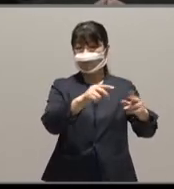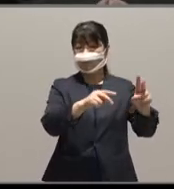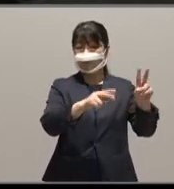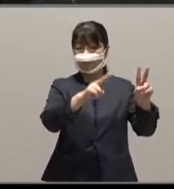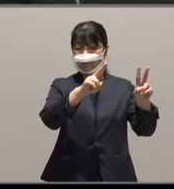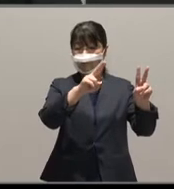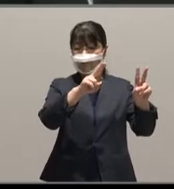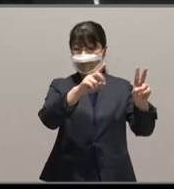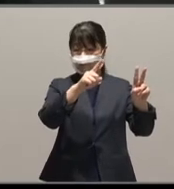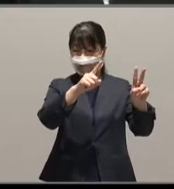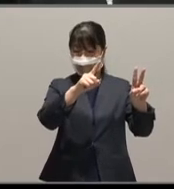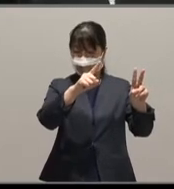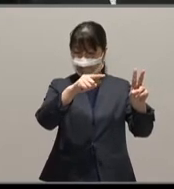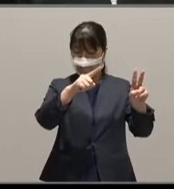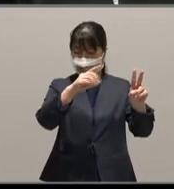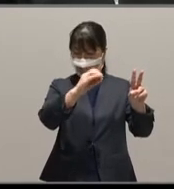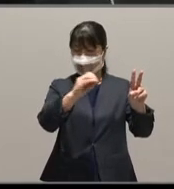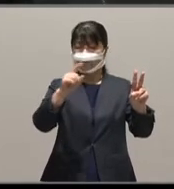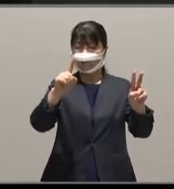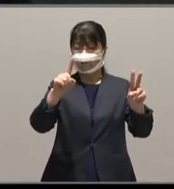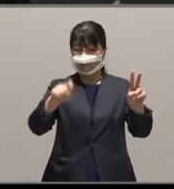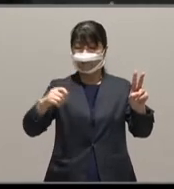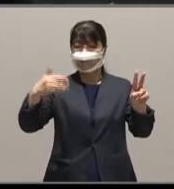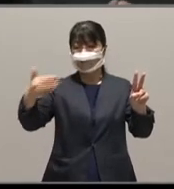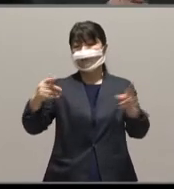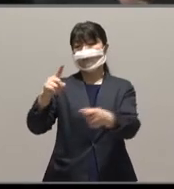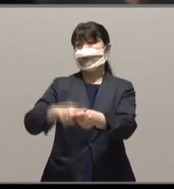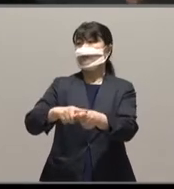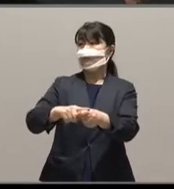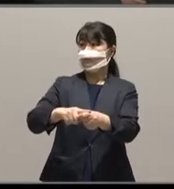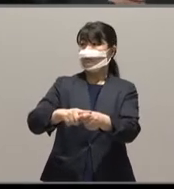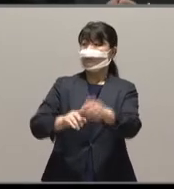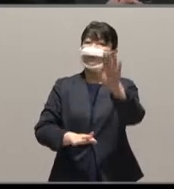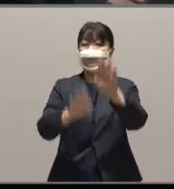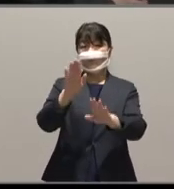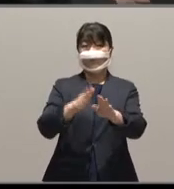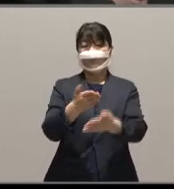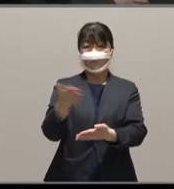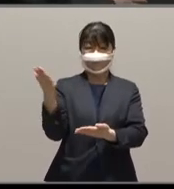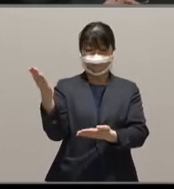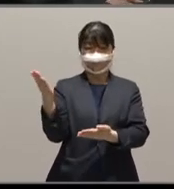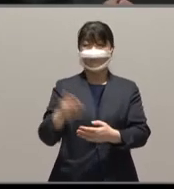presented in the Congress of Academic Meeting in